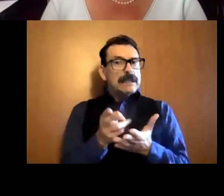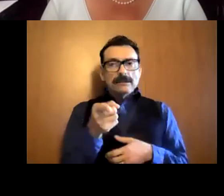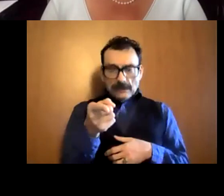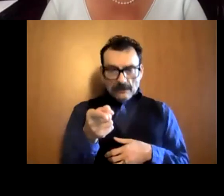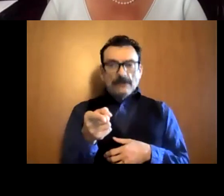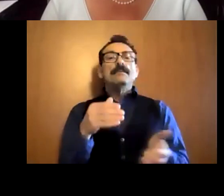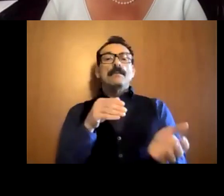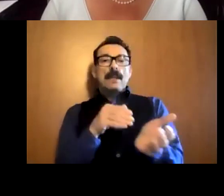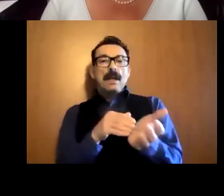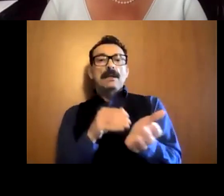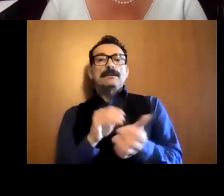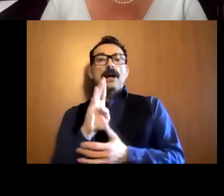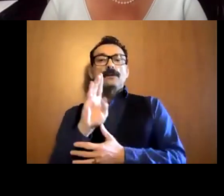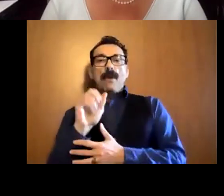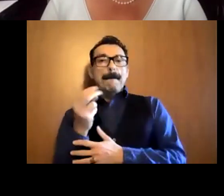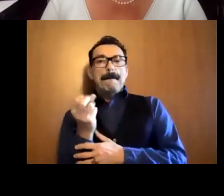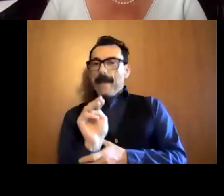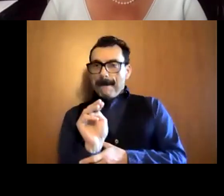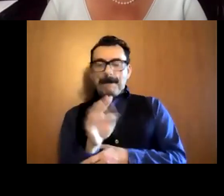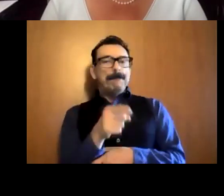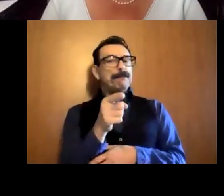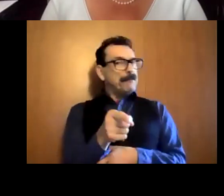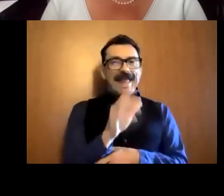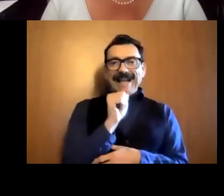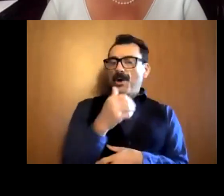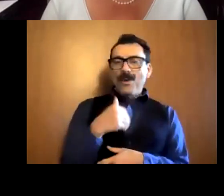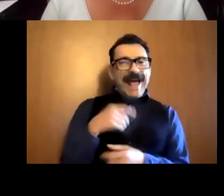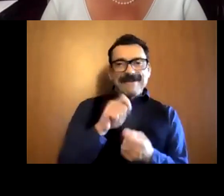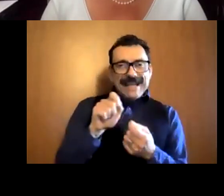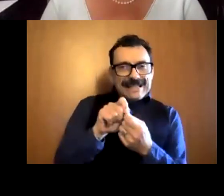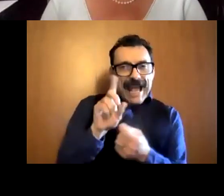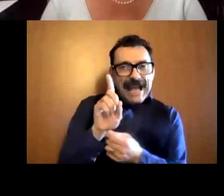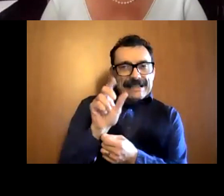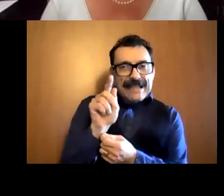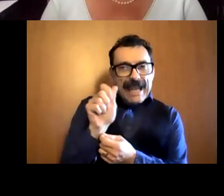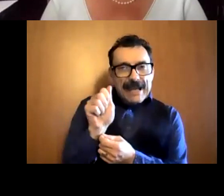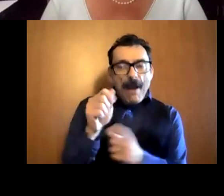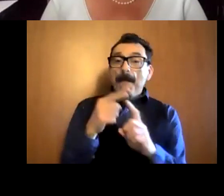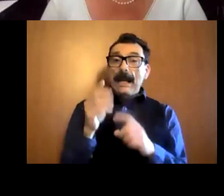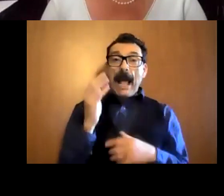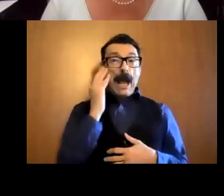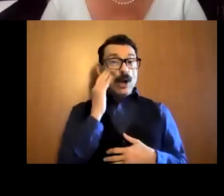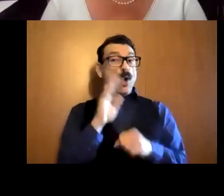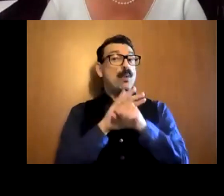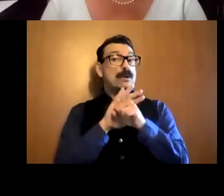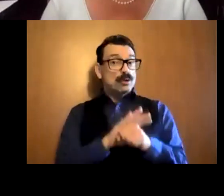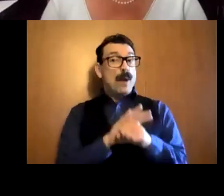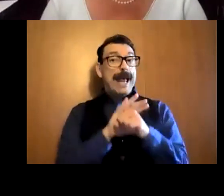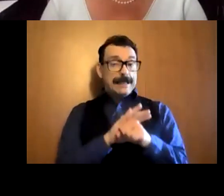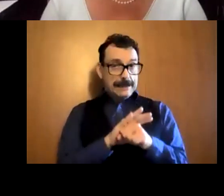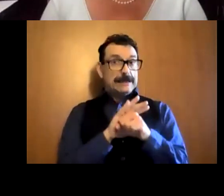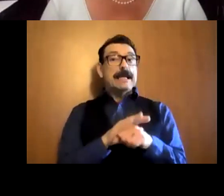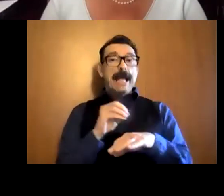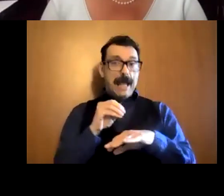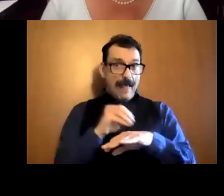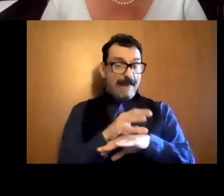Yeah, so I don't have the exact data either. However, I do know that stress does have a significant impact on not